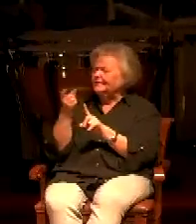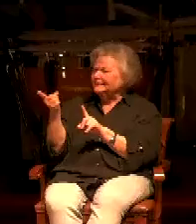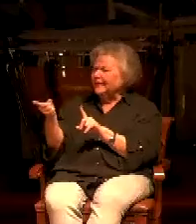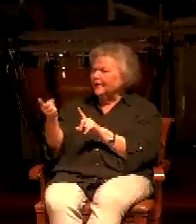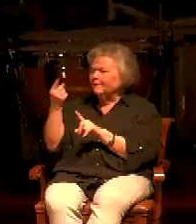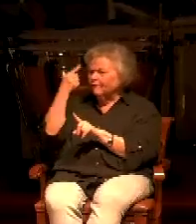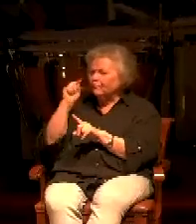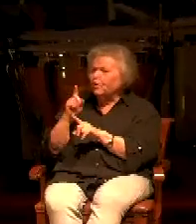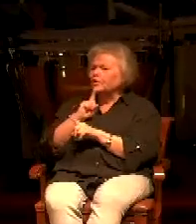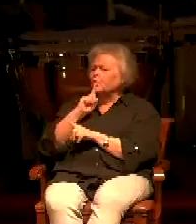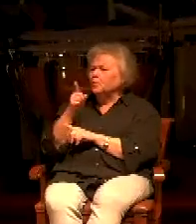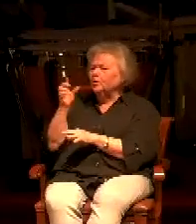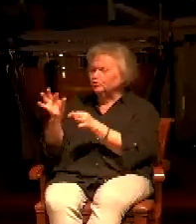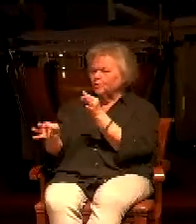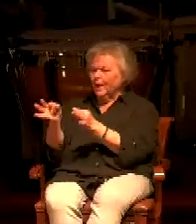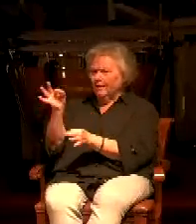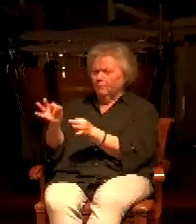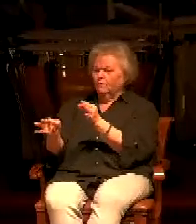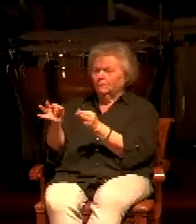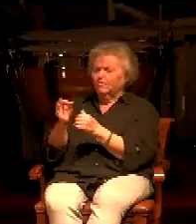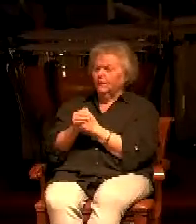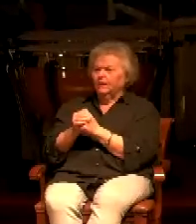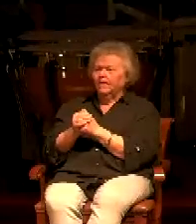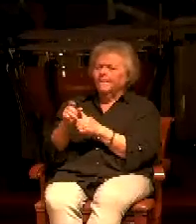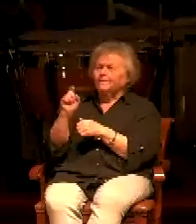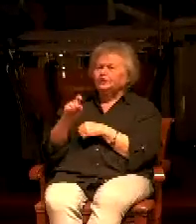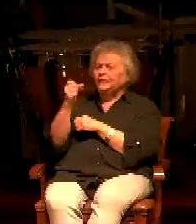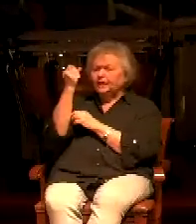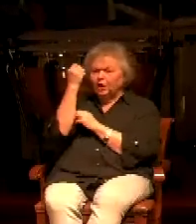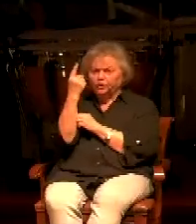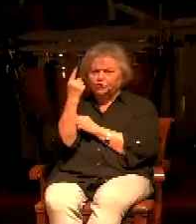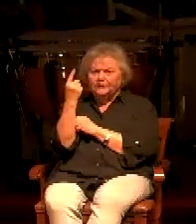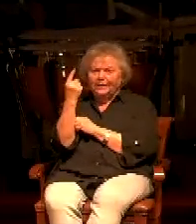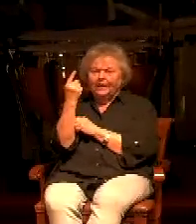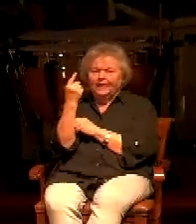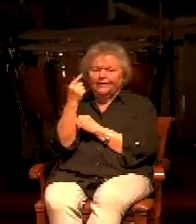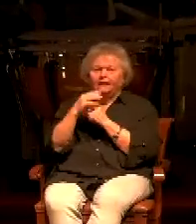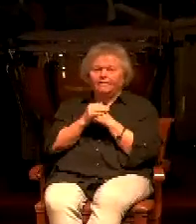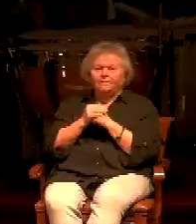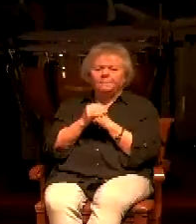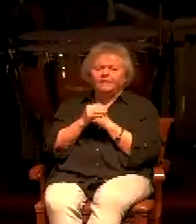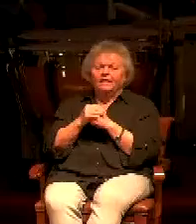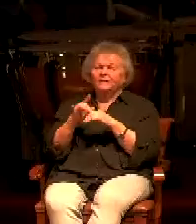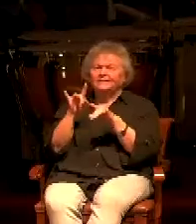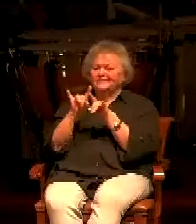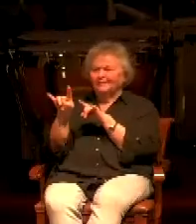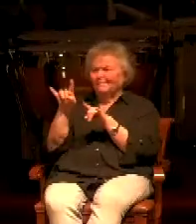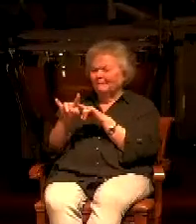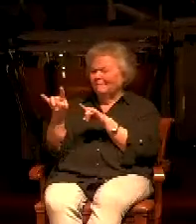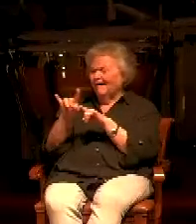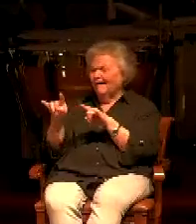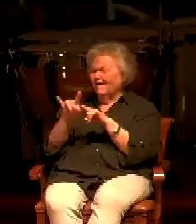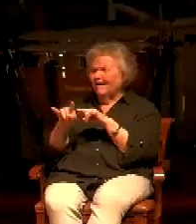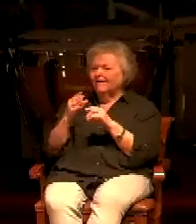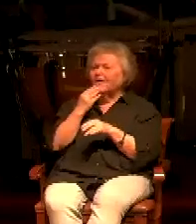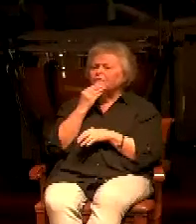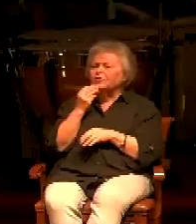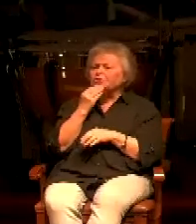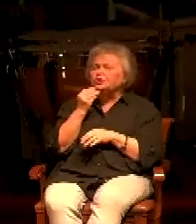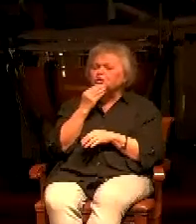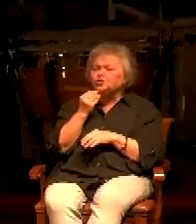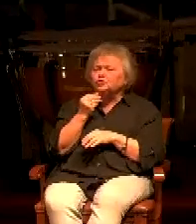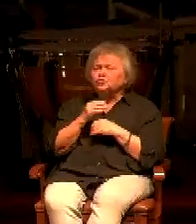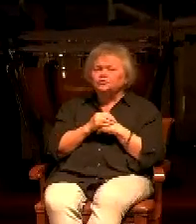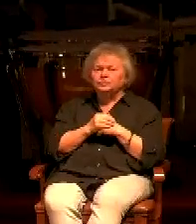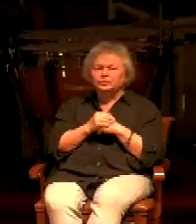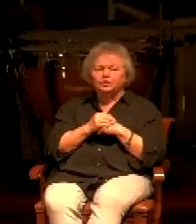and use it against Jesus. But you got to understand something, that this is an entire mockery of the Jewish system. The Jewish courts were